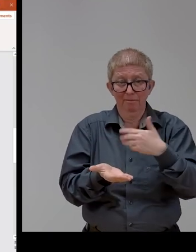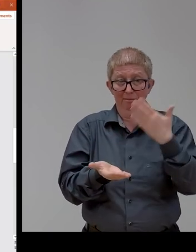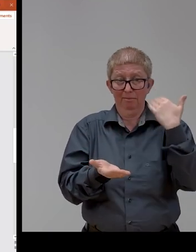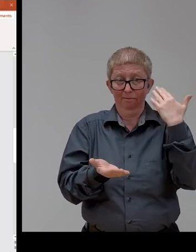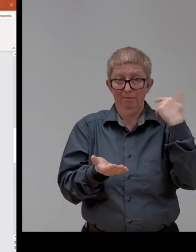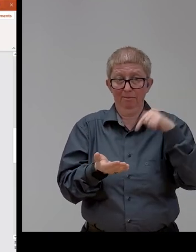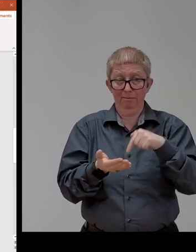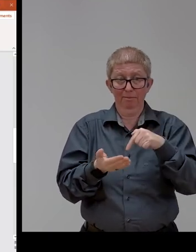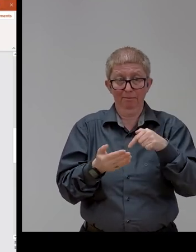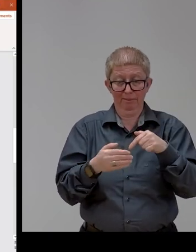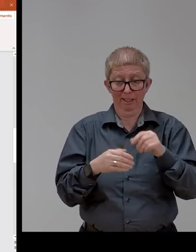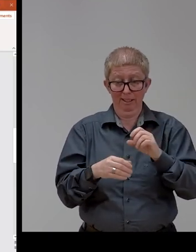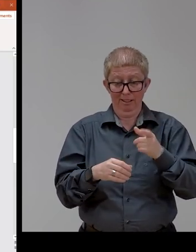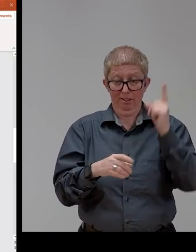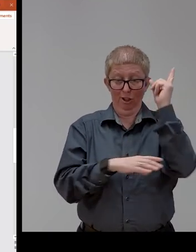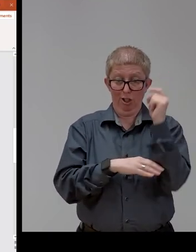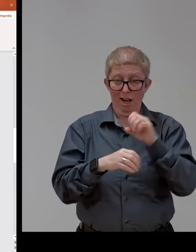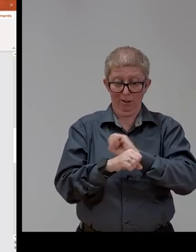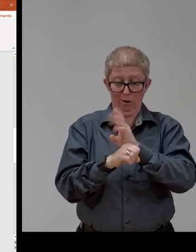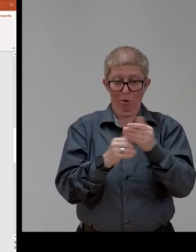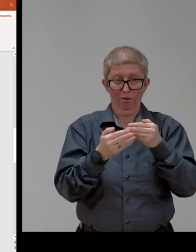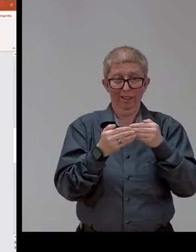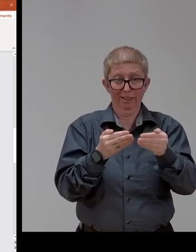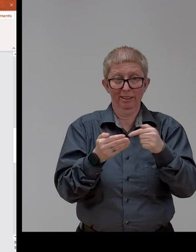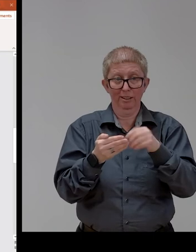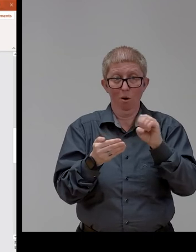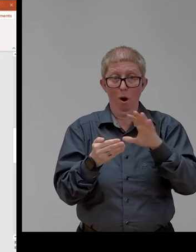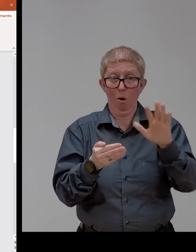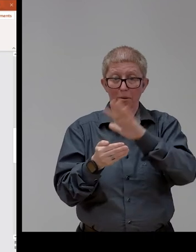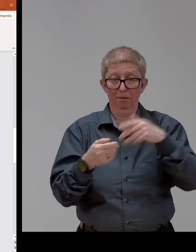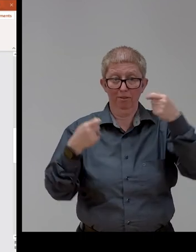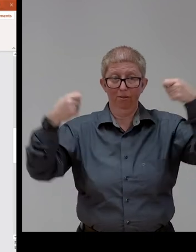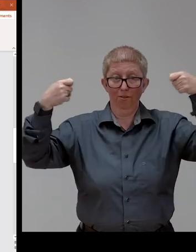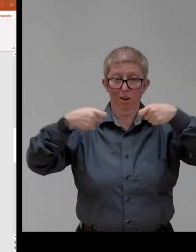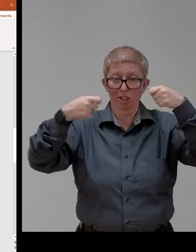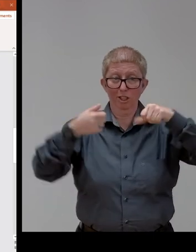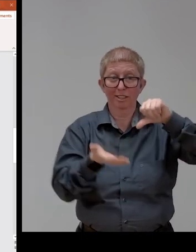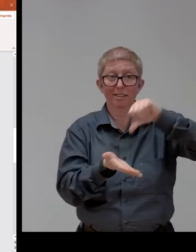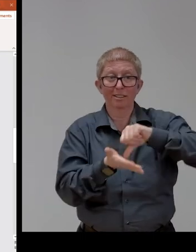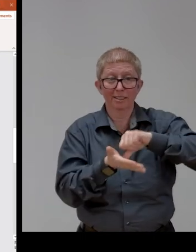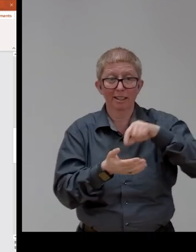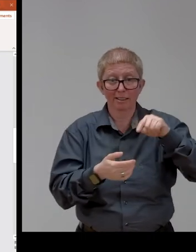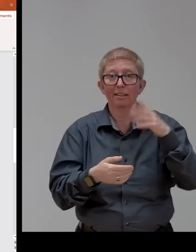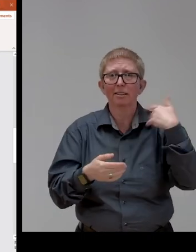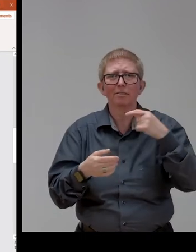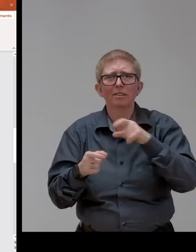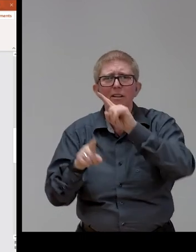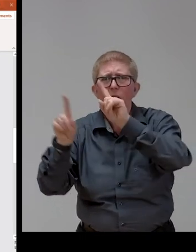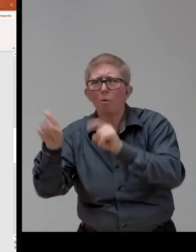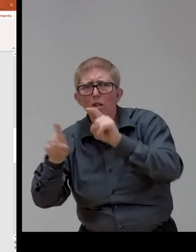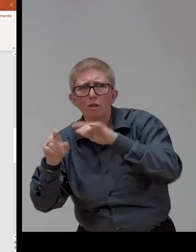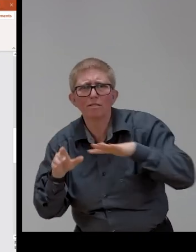the European Foundation Center of its members to see how the foundations are reacting, how have they responded to